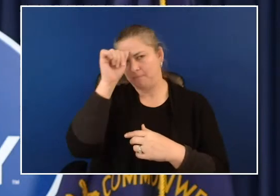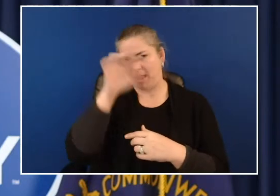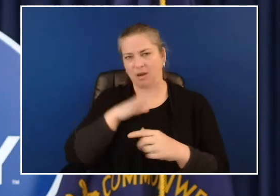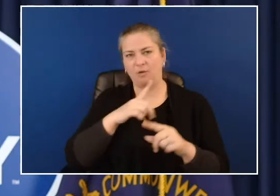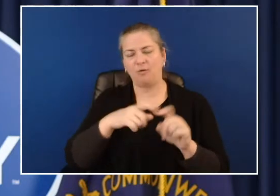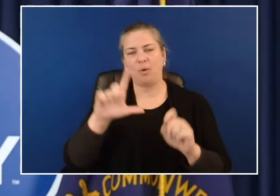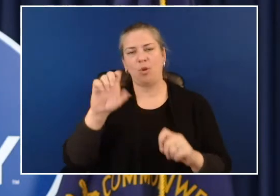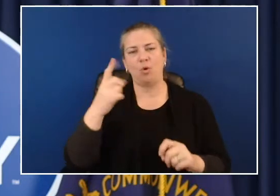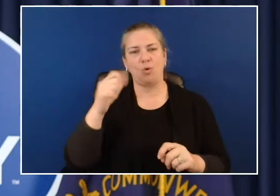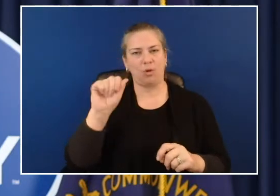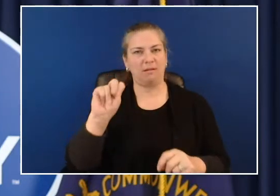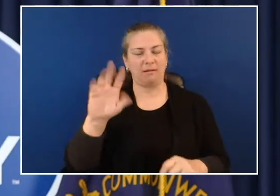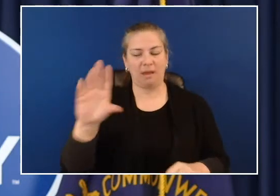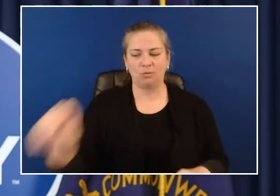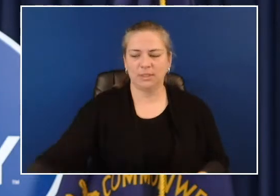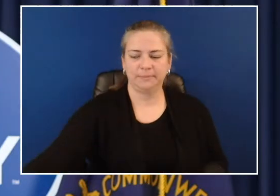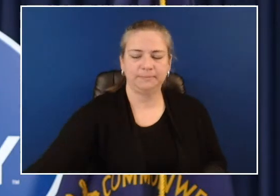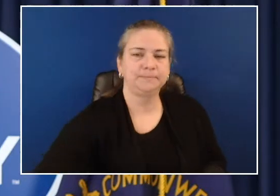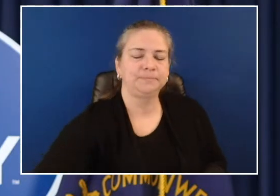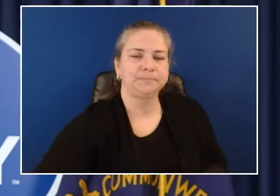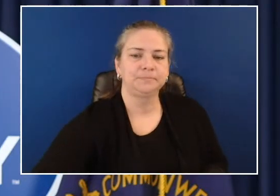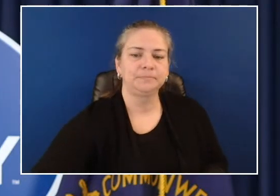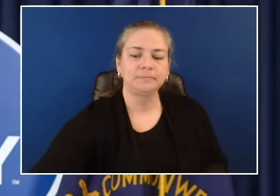County. Sunday,